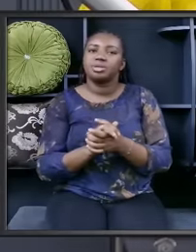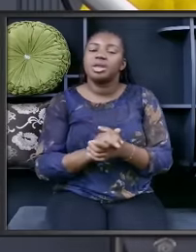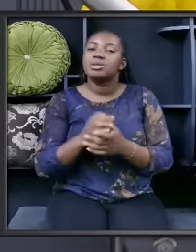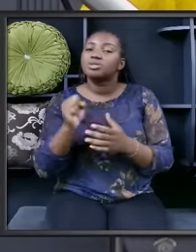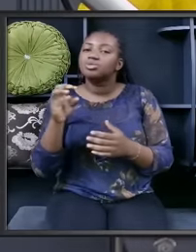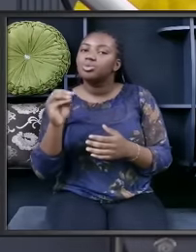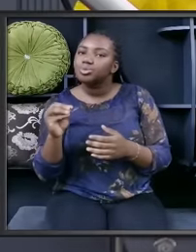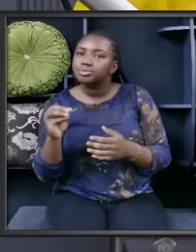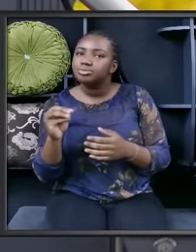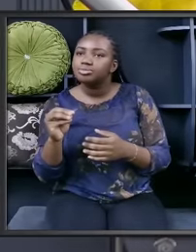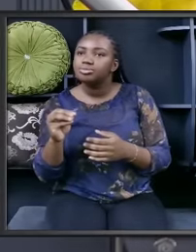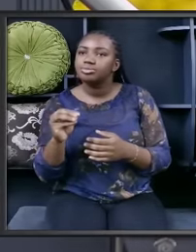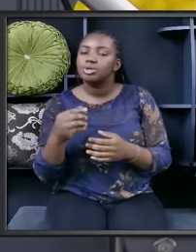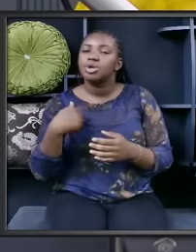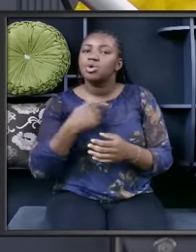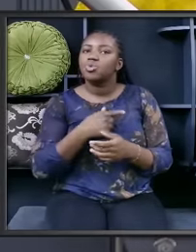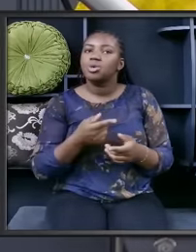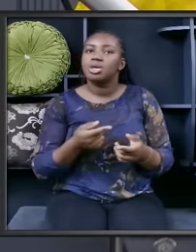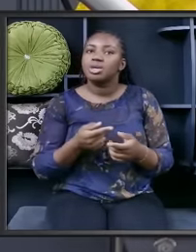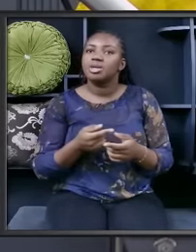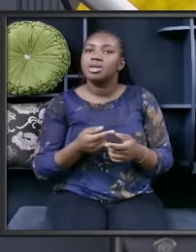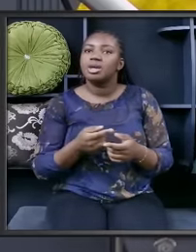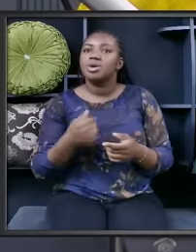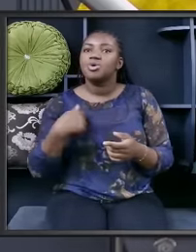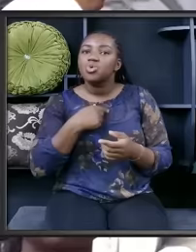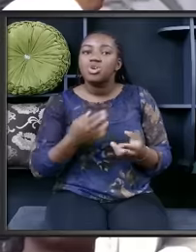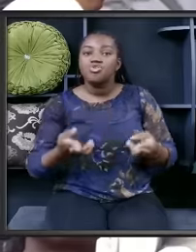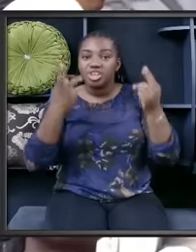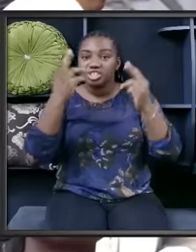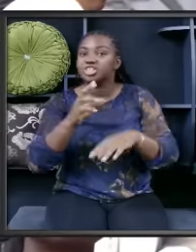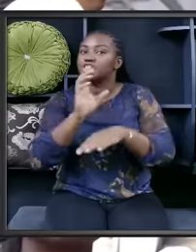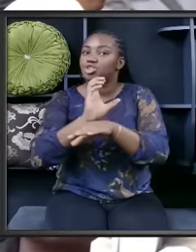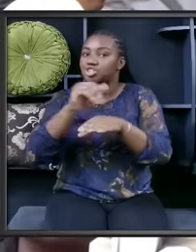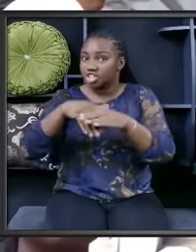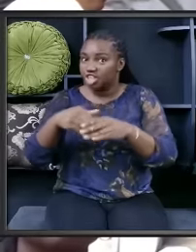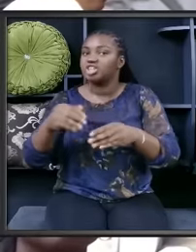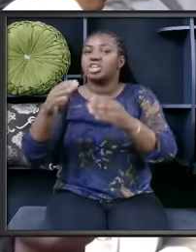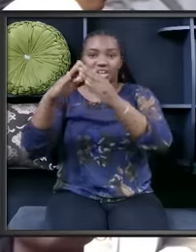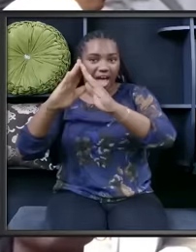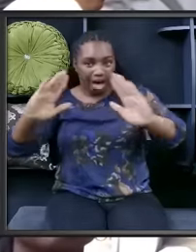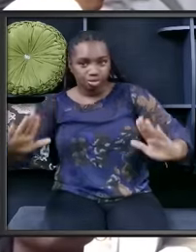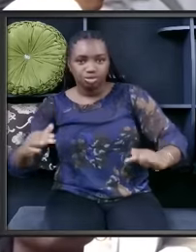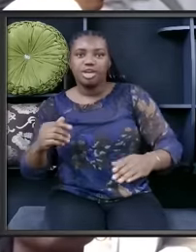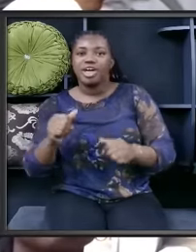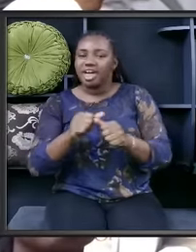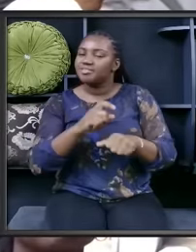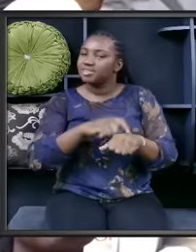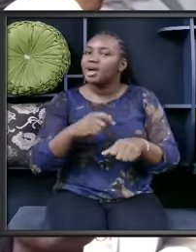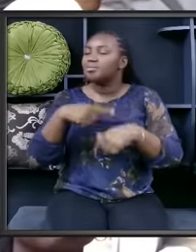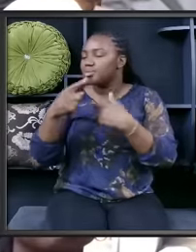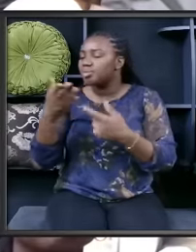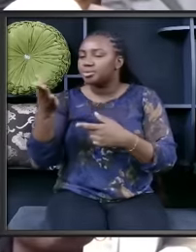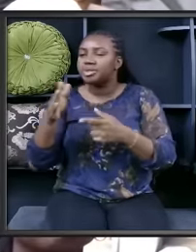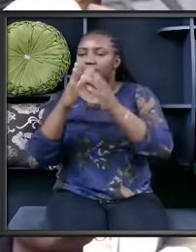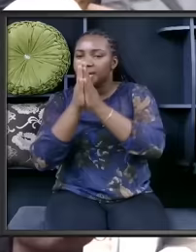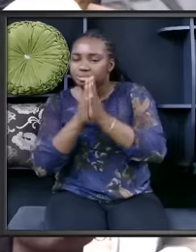him, we come erect the chapel. I dey happy every time. Even himself, he dey happy. Every time we dey go pray for the chapel.